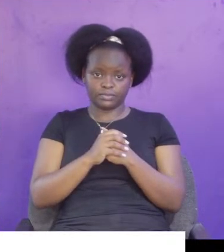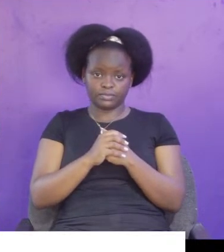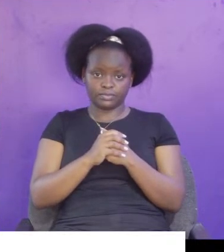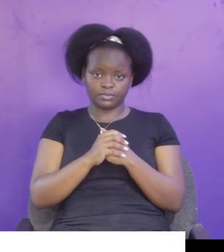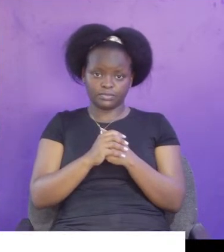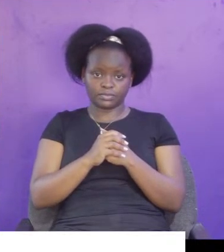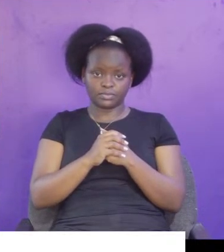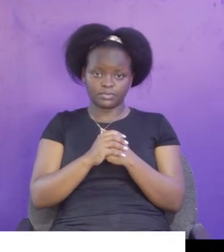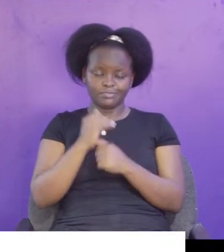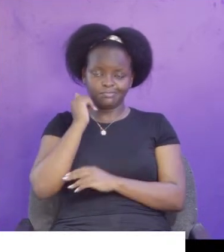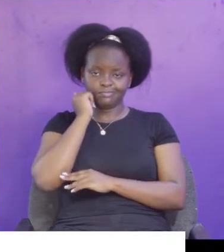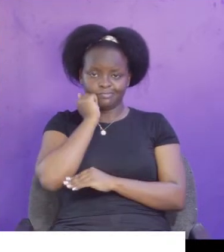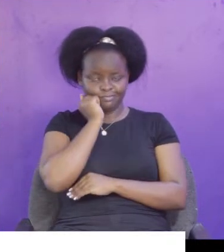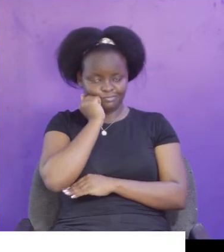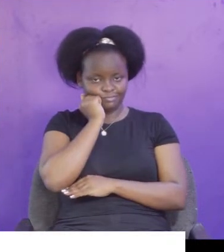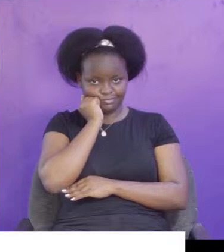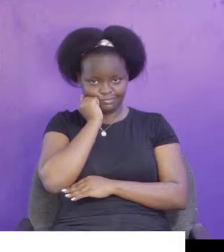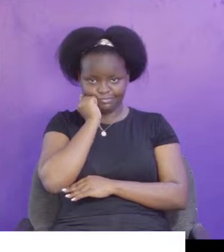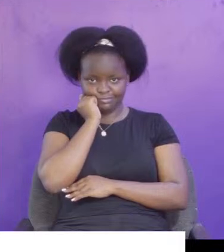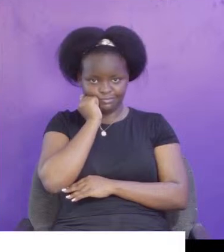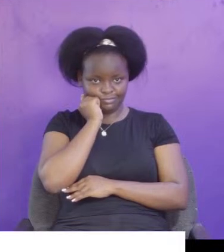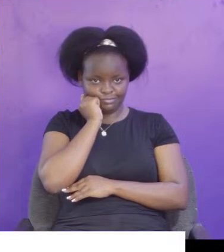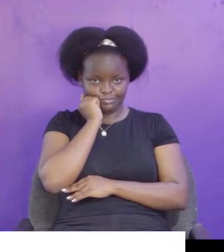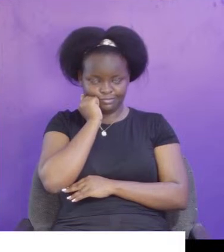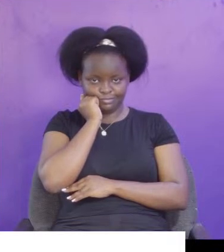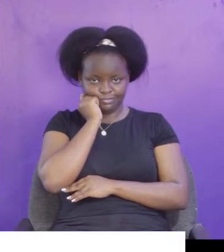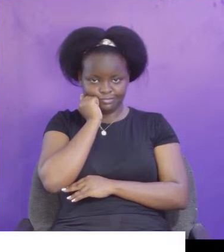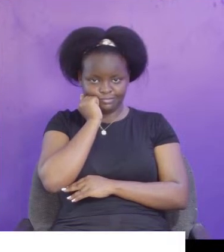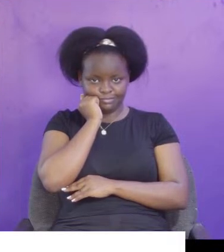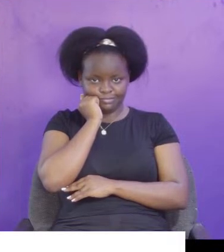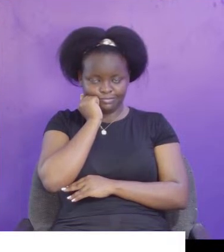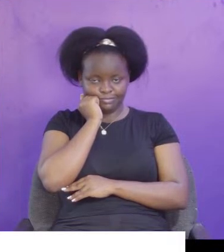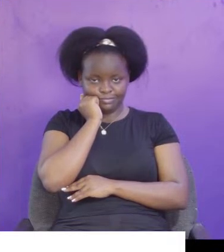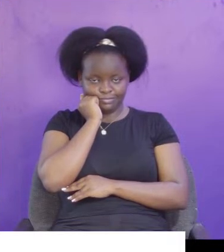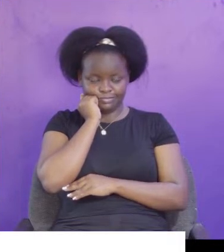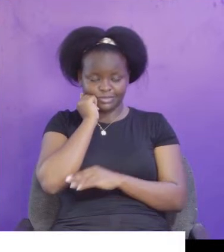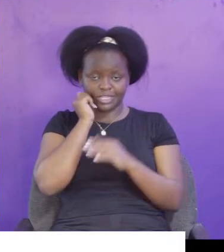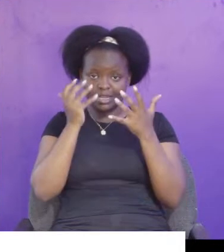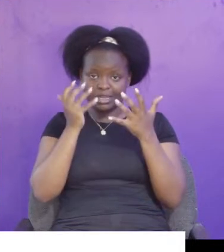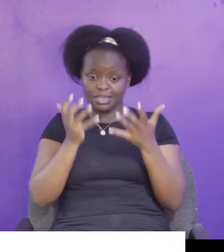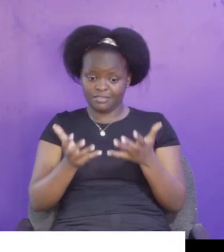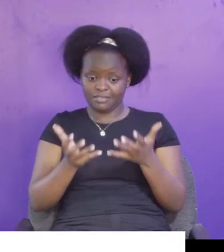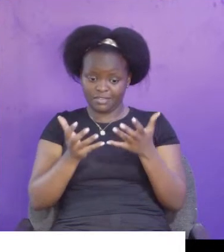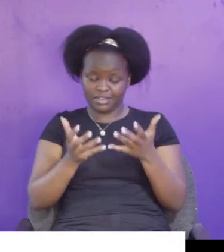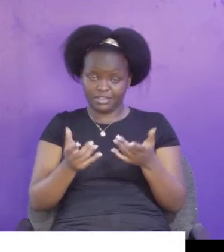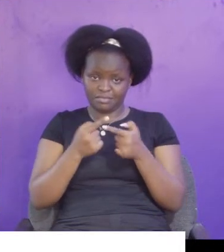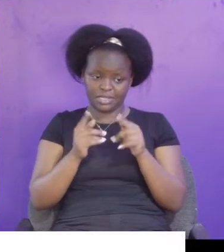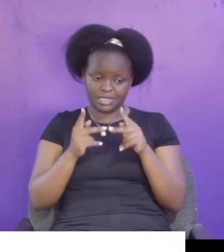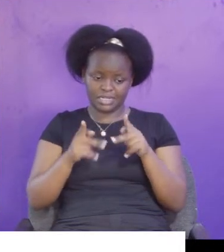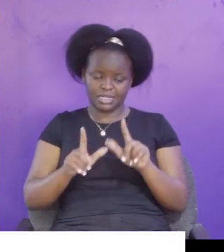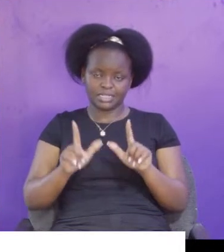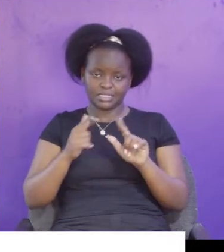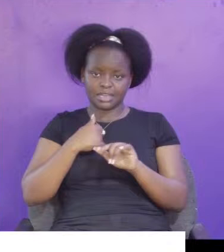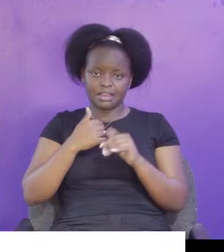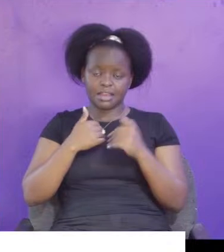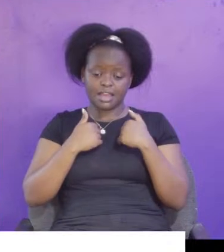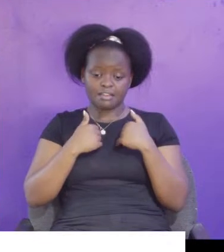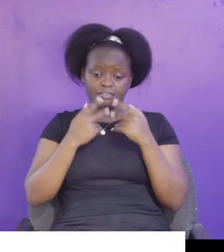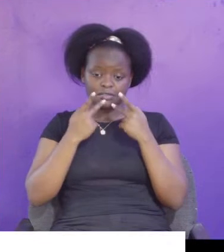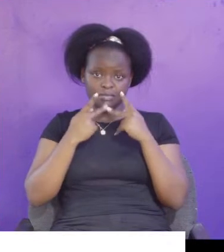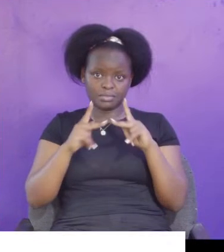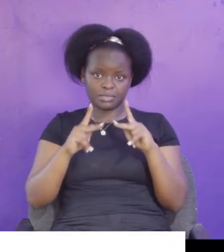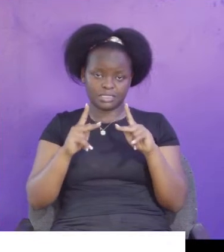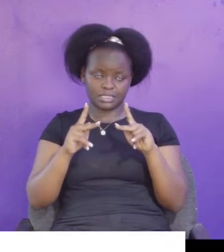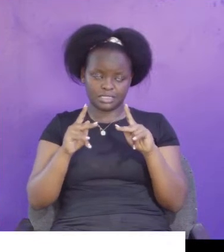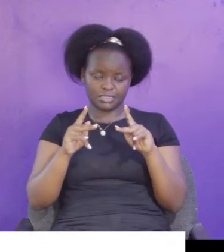mourning. You are sad about this, but let's keep peace so that the peace can